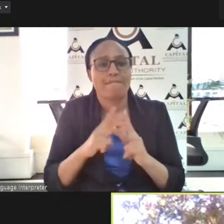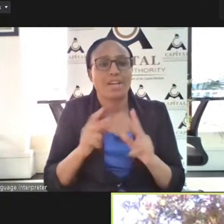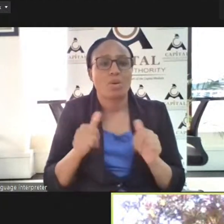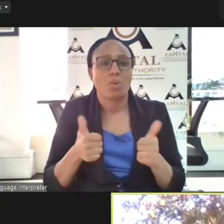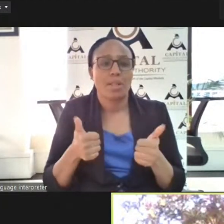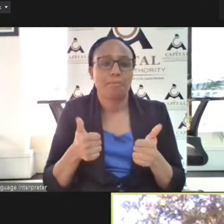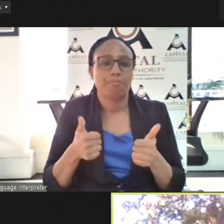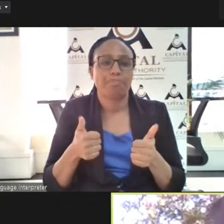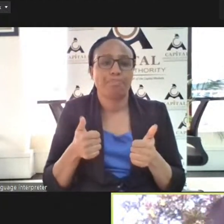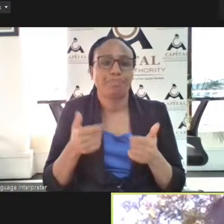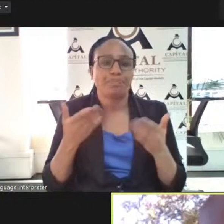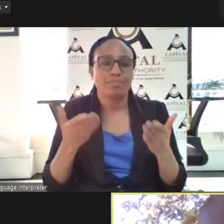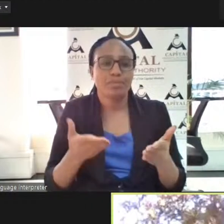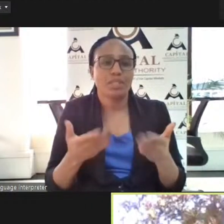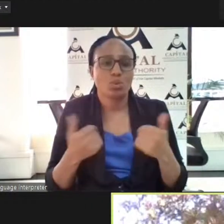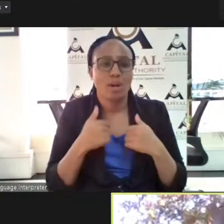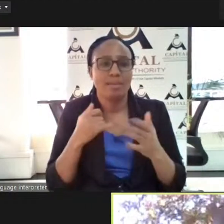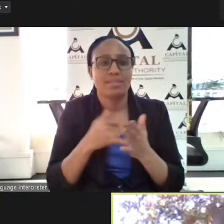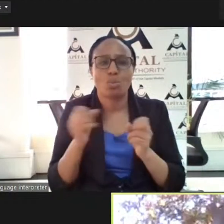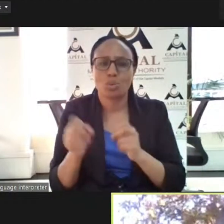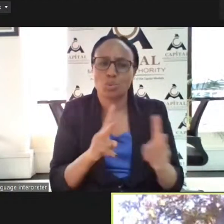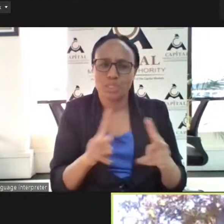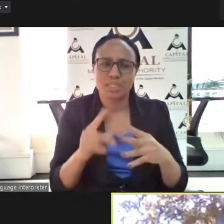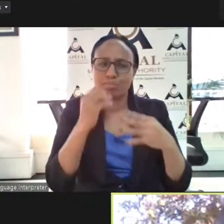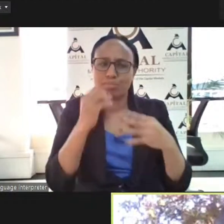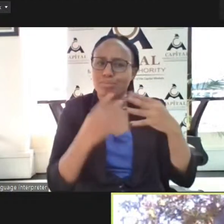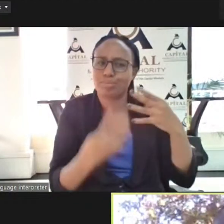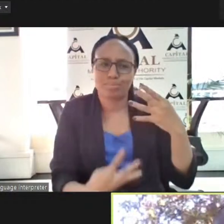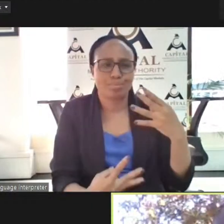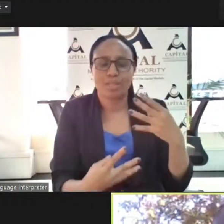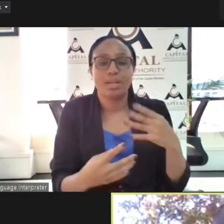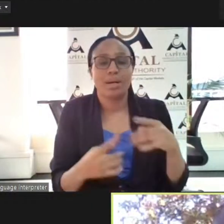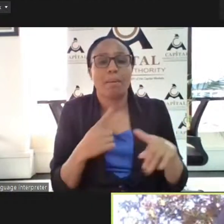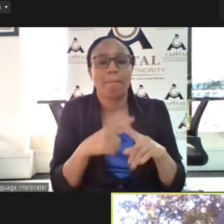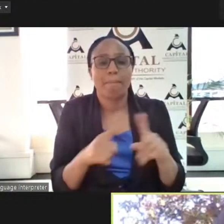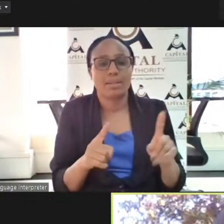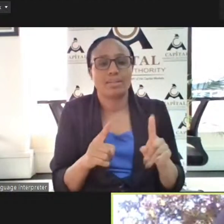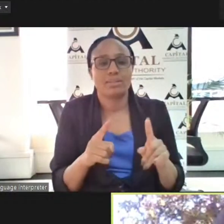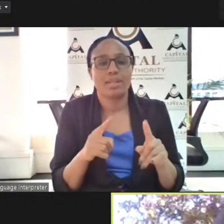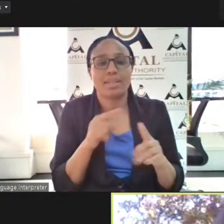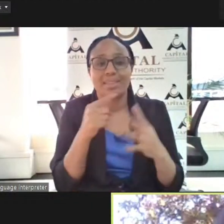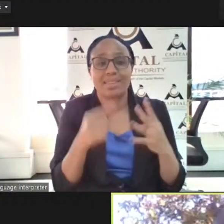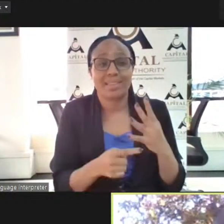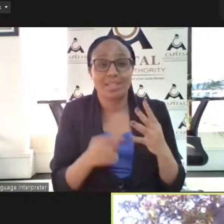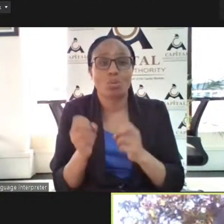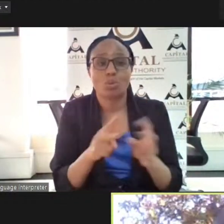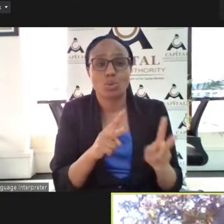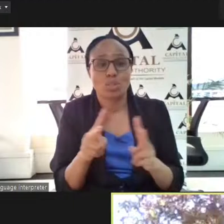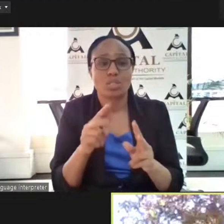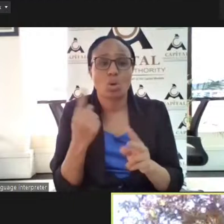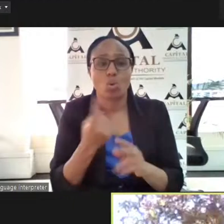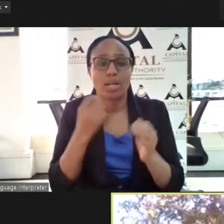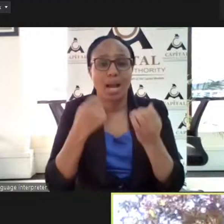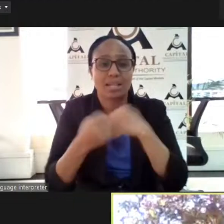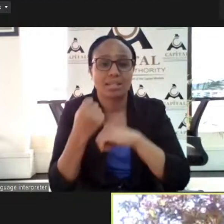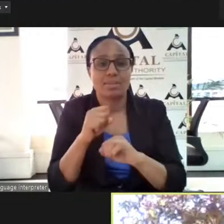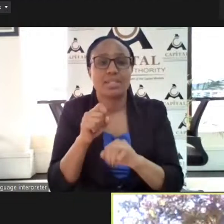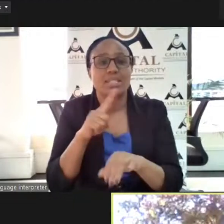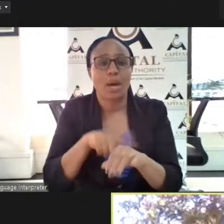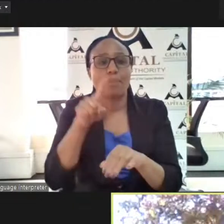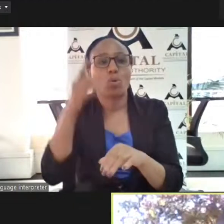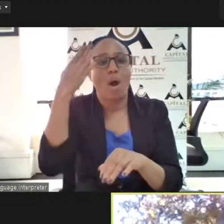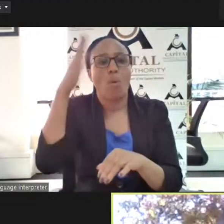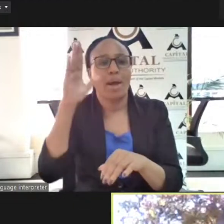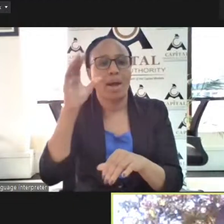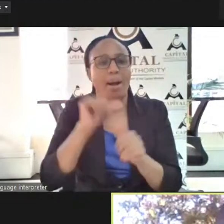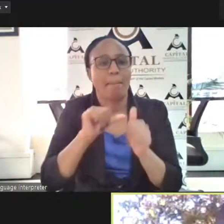Well, there you have it. Opportunities. But of course, these opportunities can only be activated once you know about them. And we're